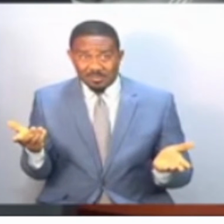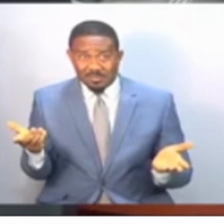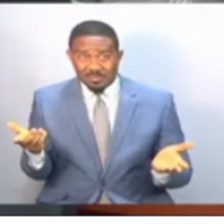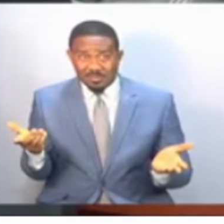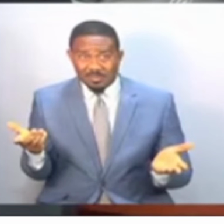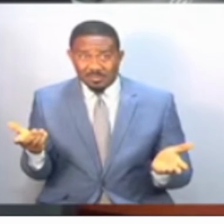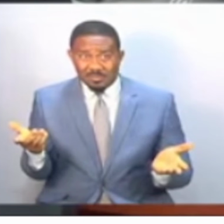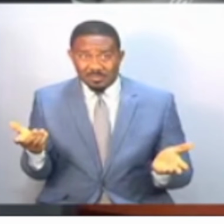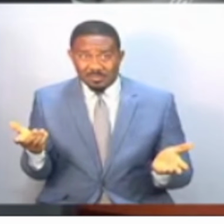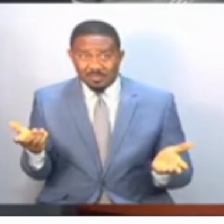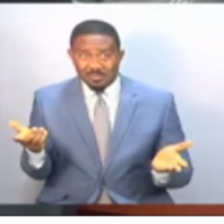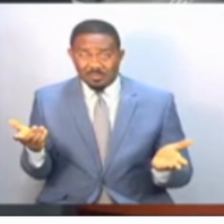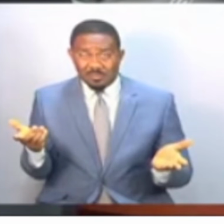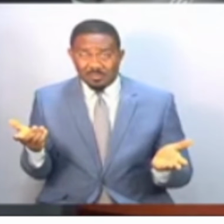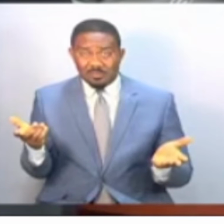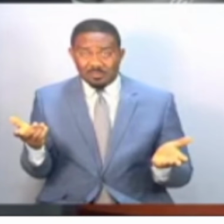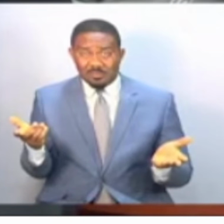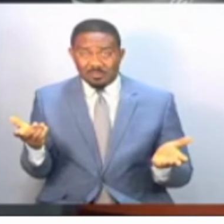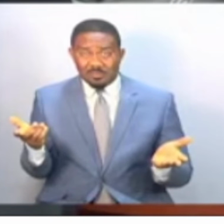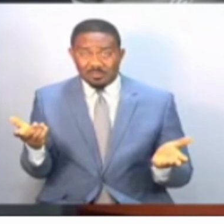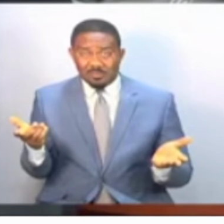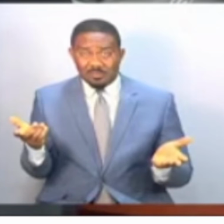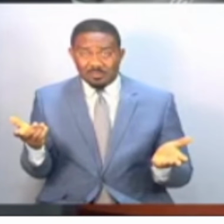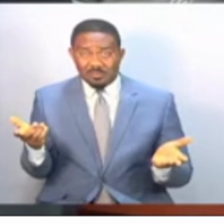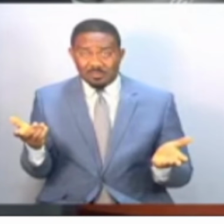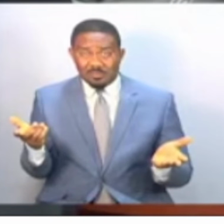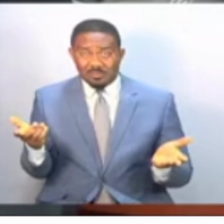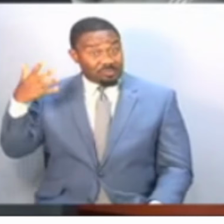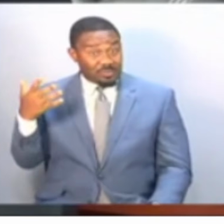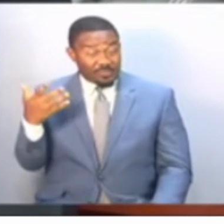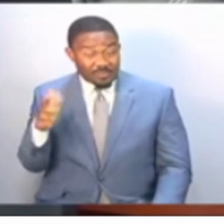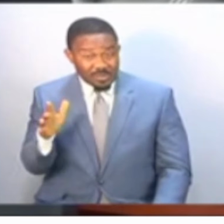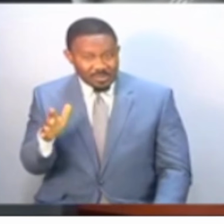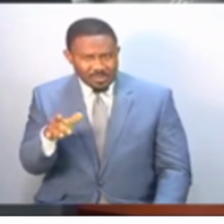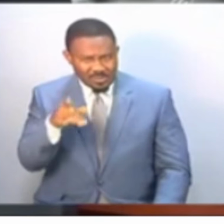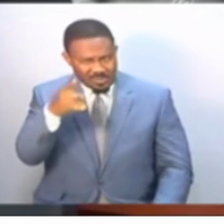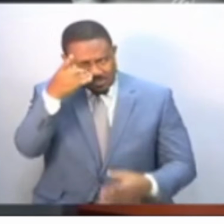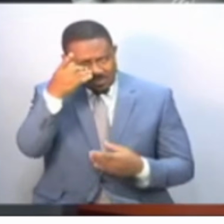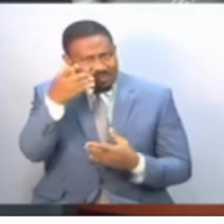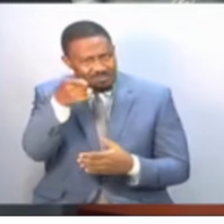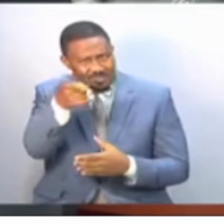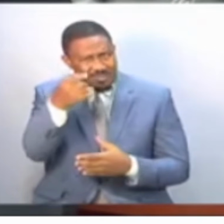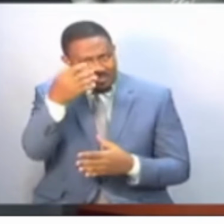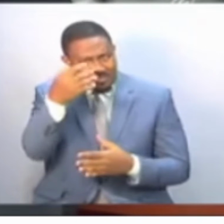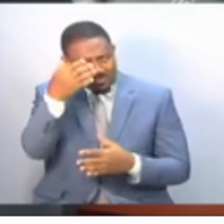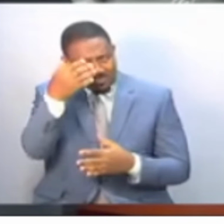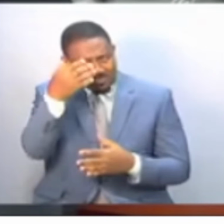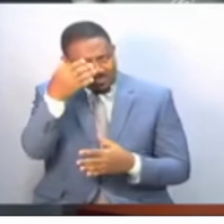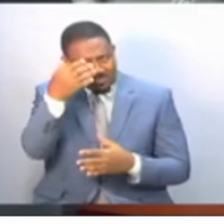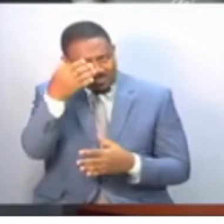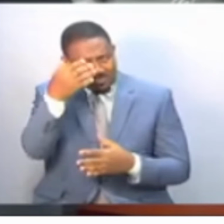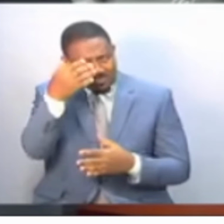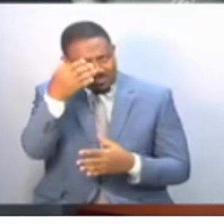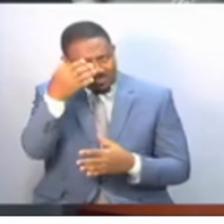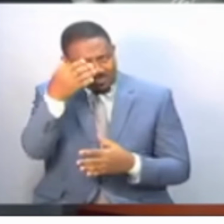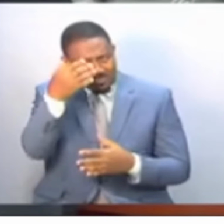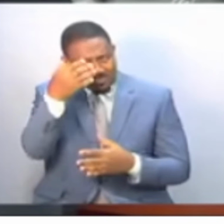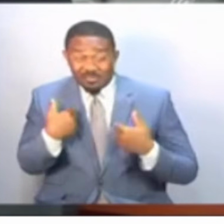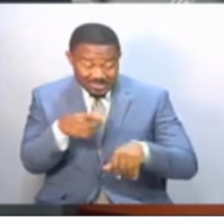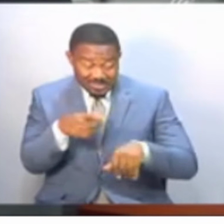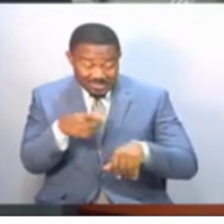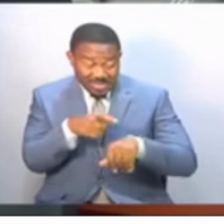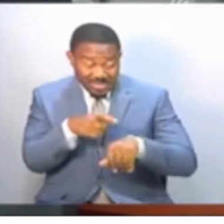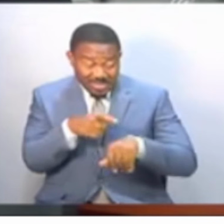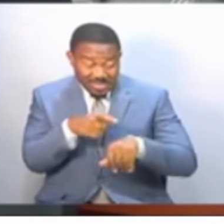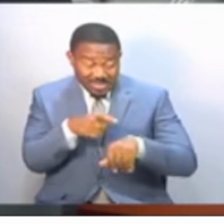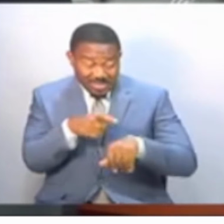No. When the bell is rung, after the Speaker has decided and the bell is being rung, we have 10 minutes to proceed with